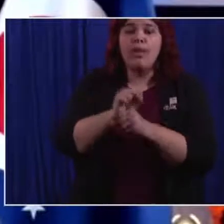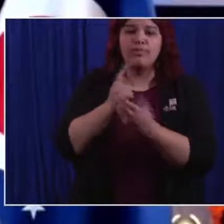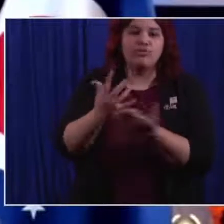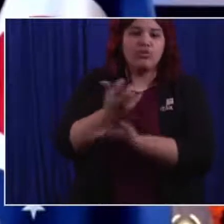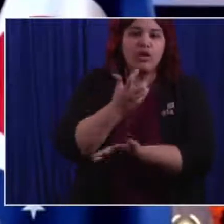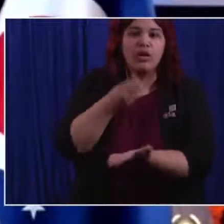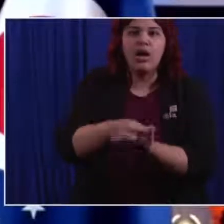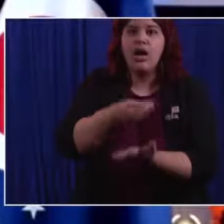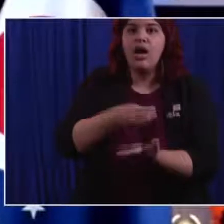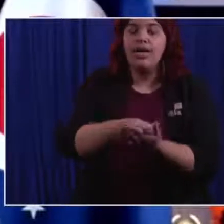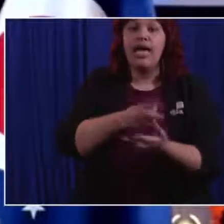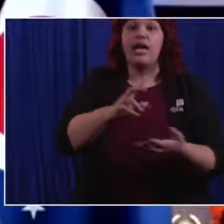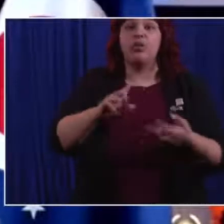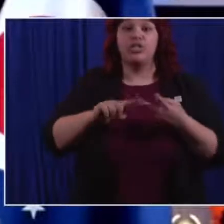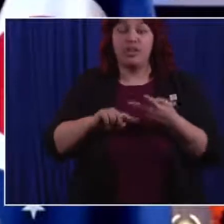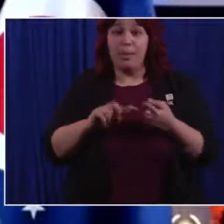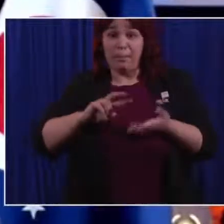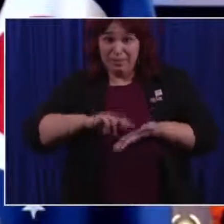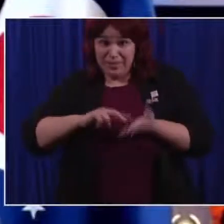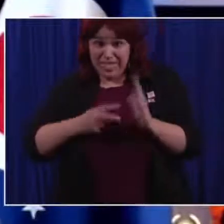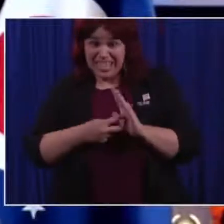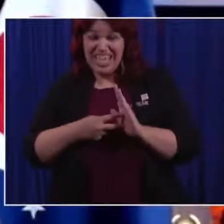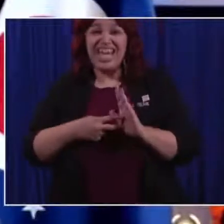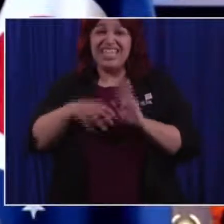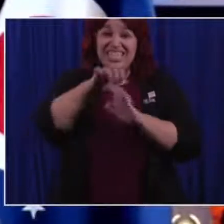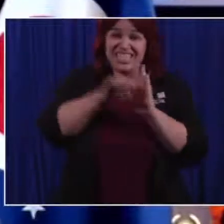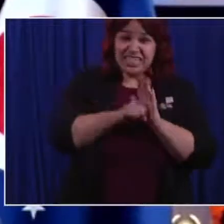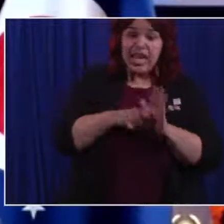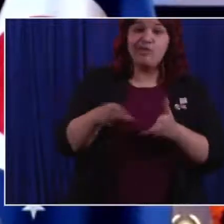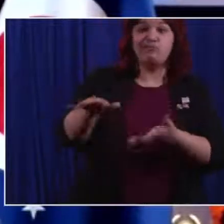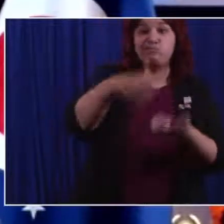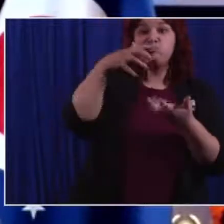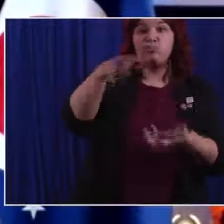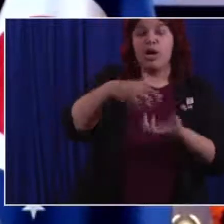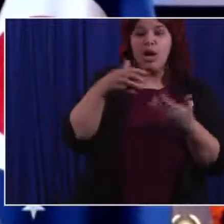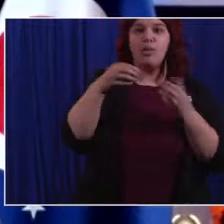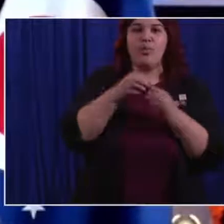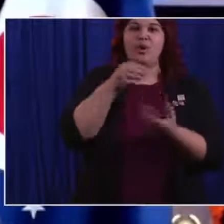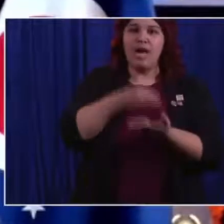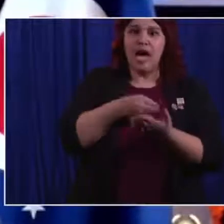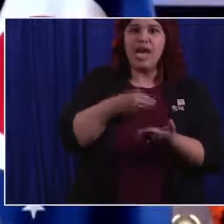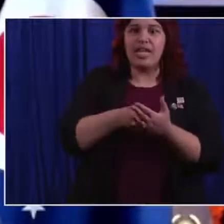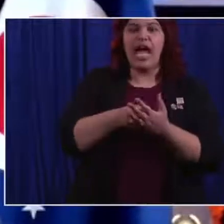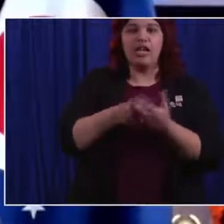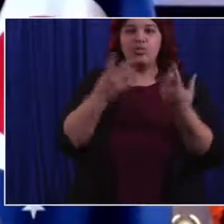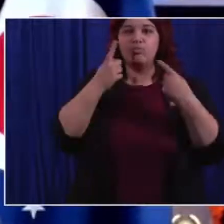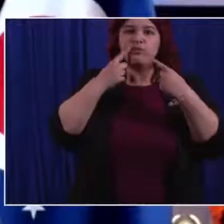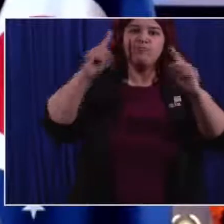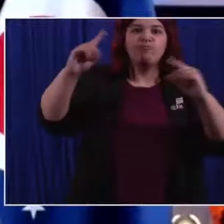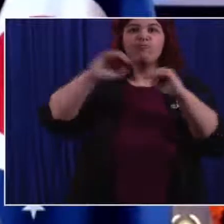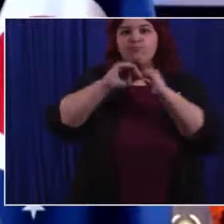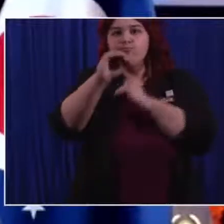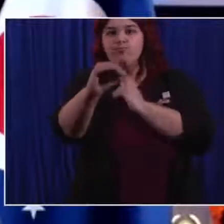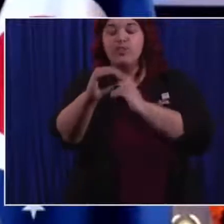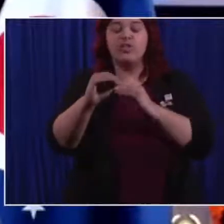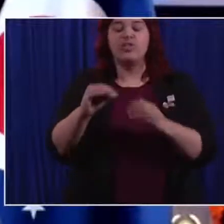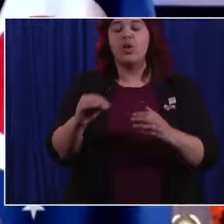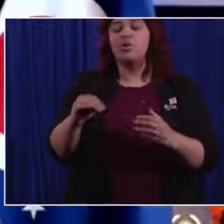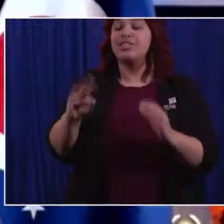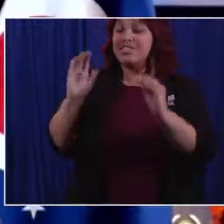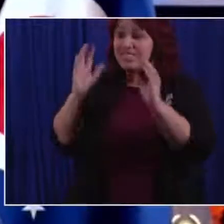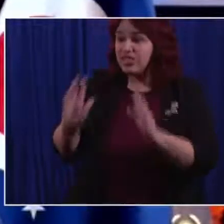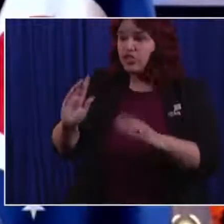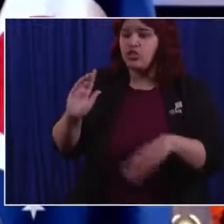more prosperous. That's why all of this really matters. And we thank all of those educators out there who are working in this cause,